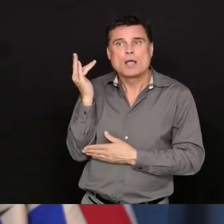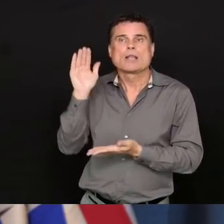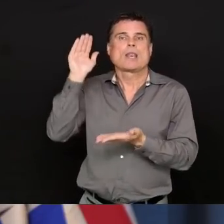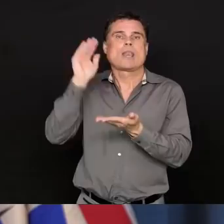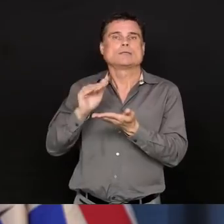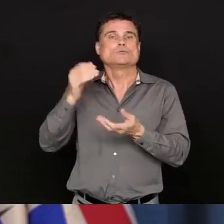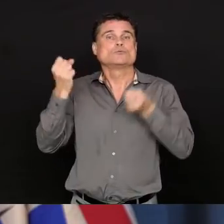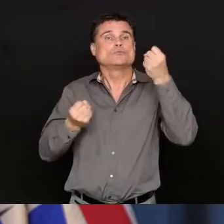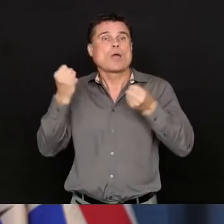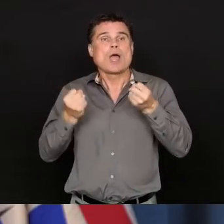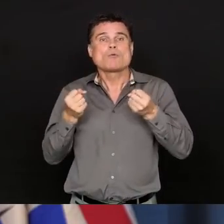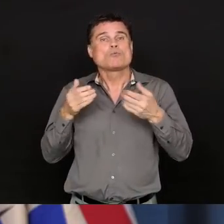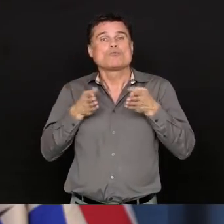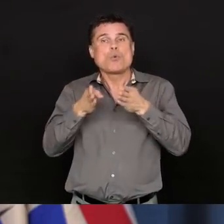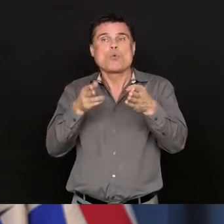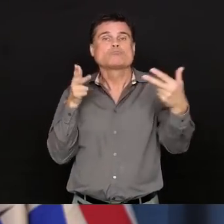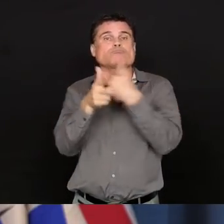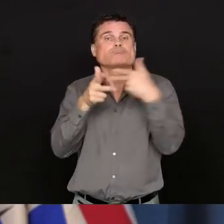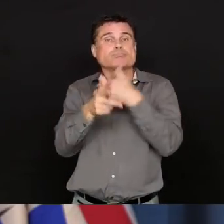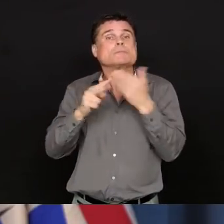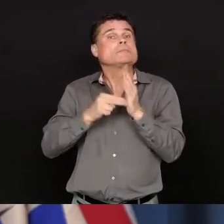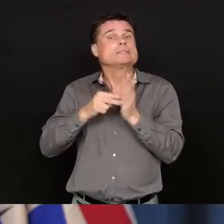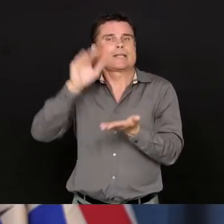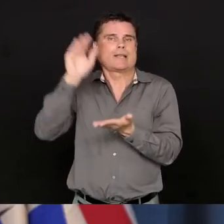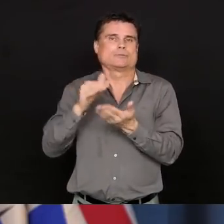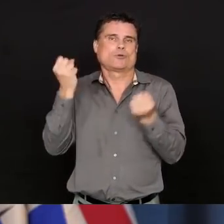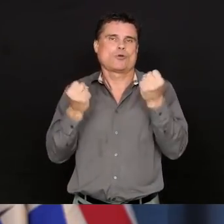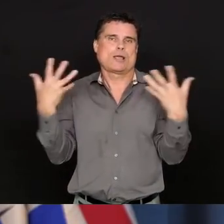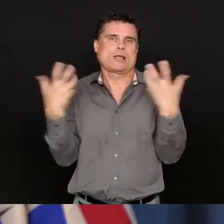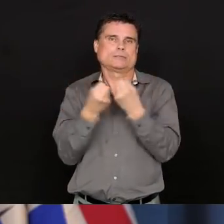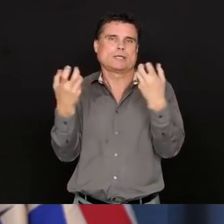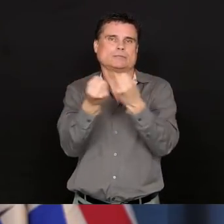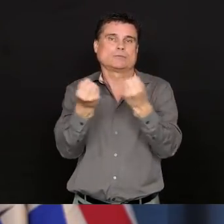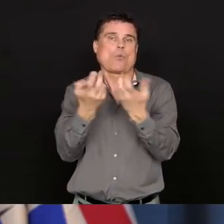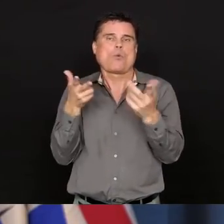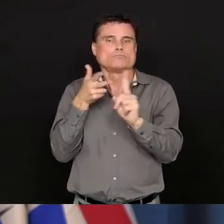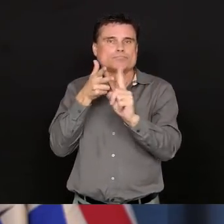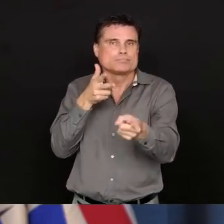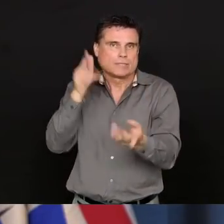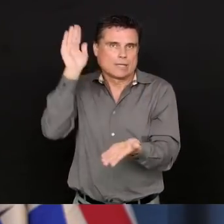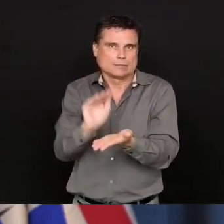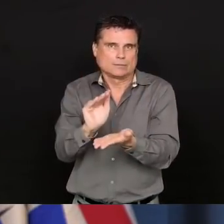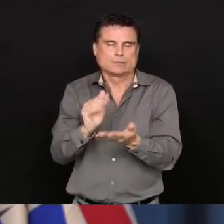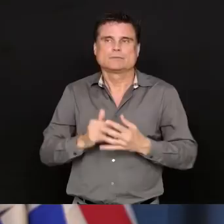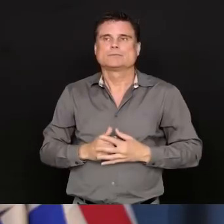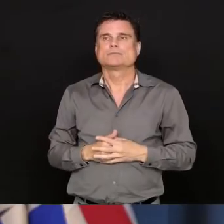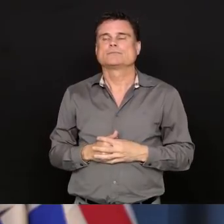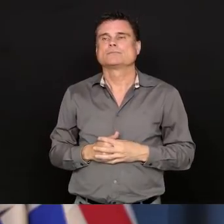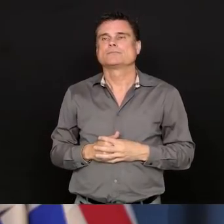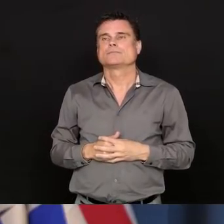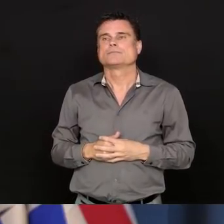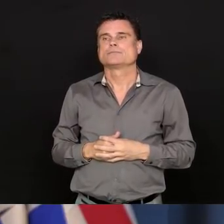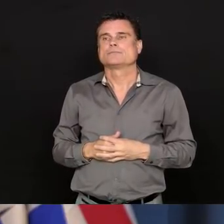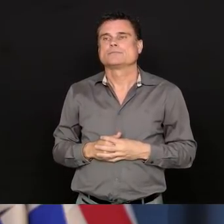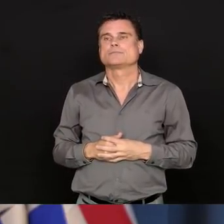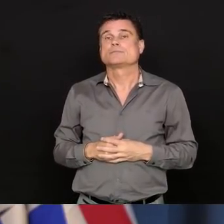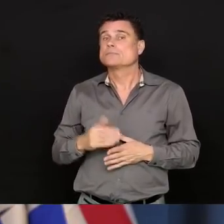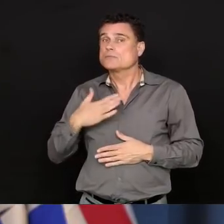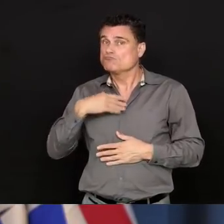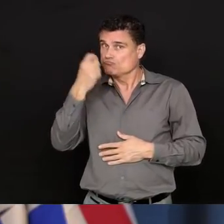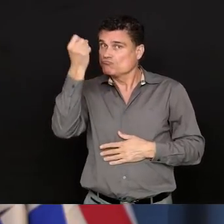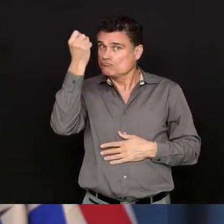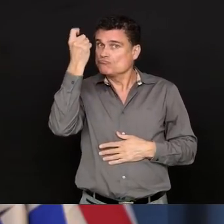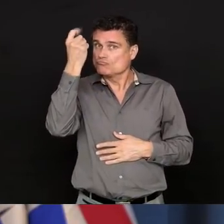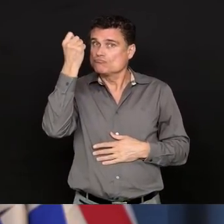that people got the paramedic response that they needed. And my understanding from discussions with